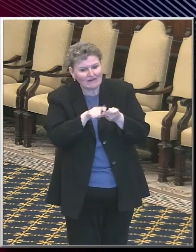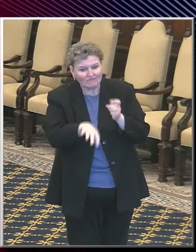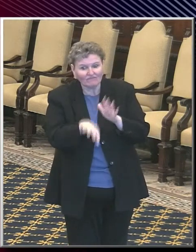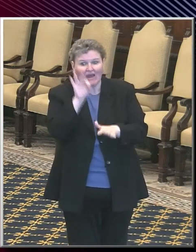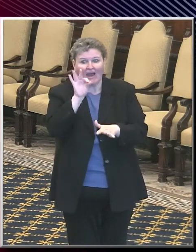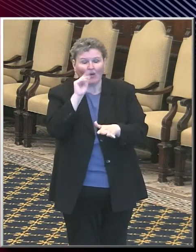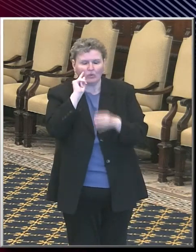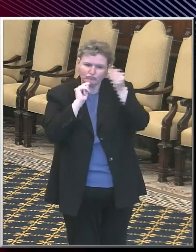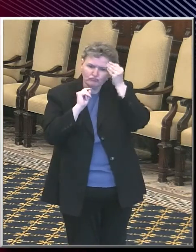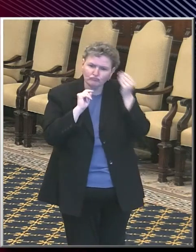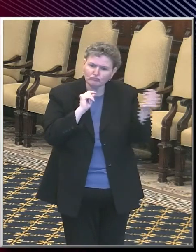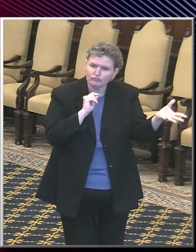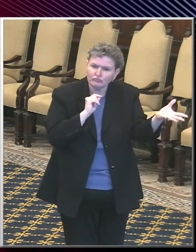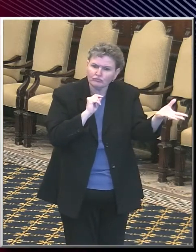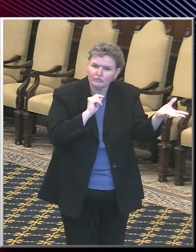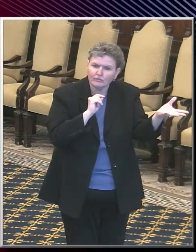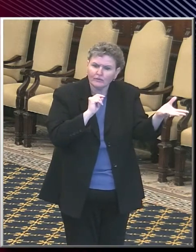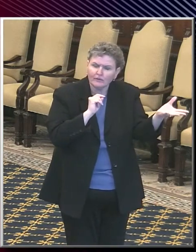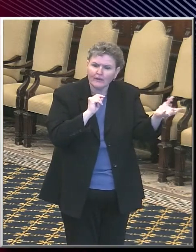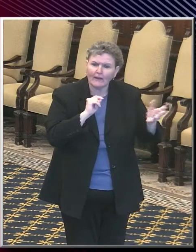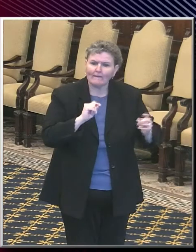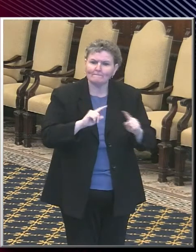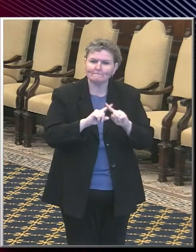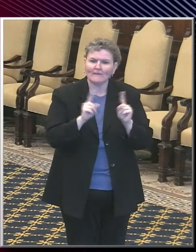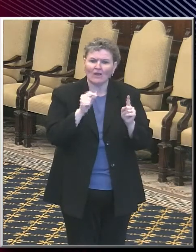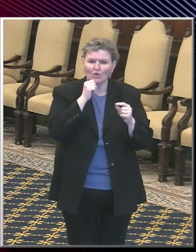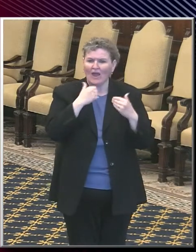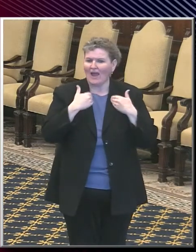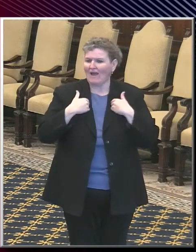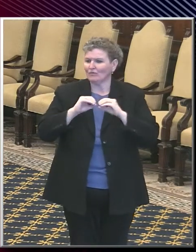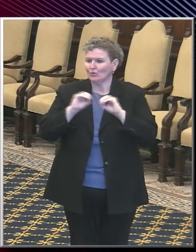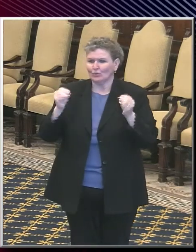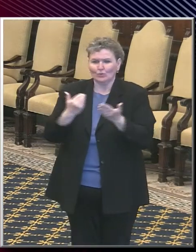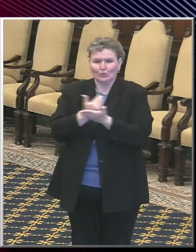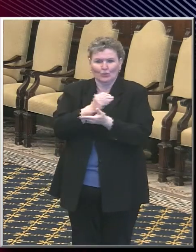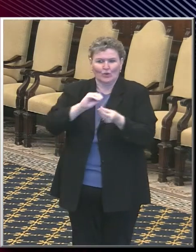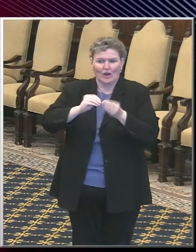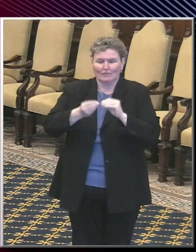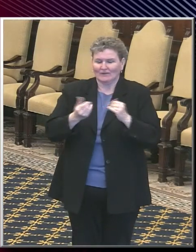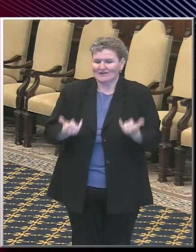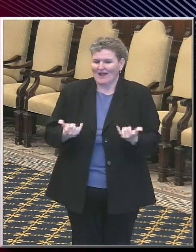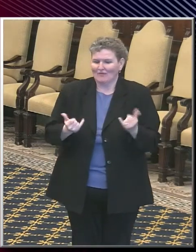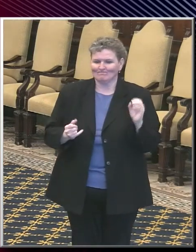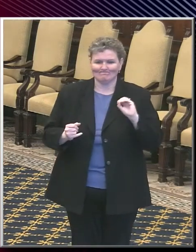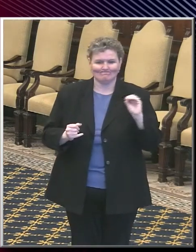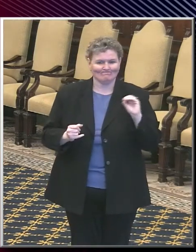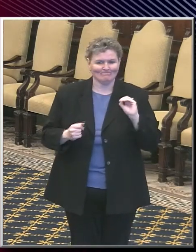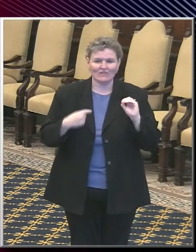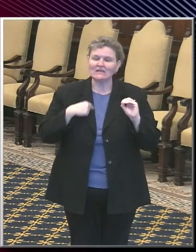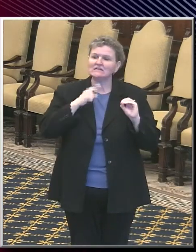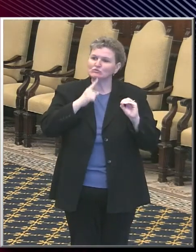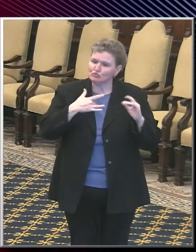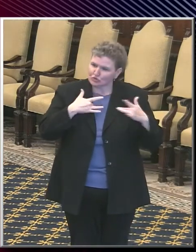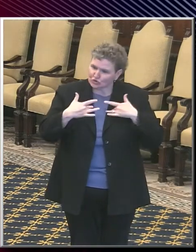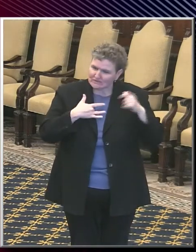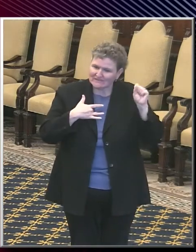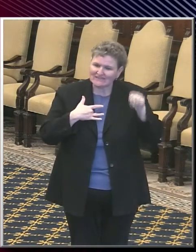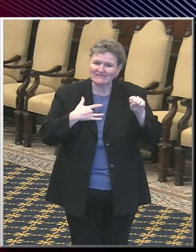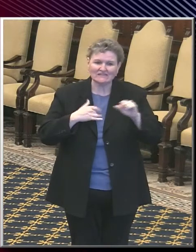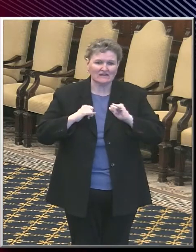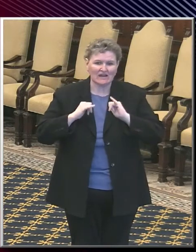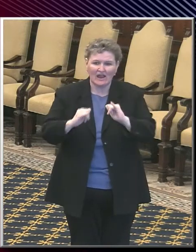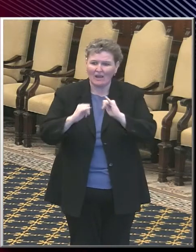numbers that we can have access to back to you. And certainly if we do testing in a homeless shelter, there'll be people that will go in there and provide